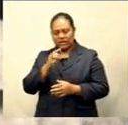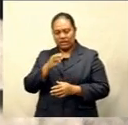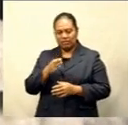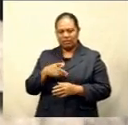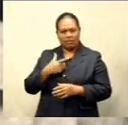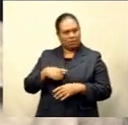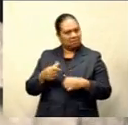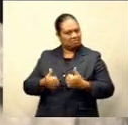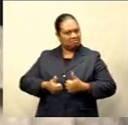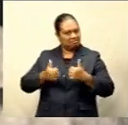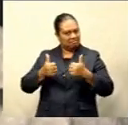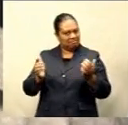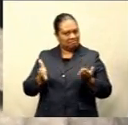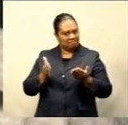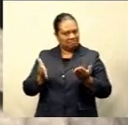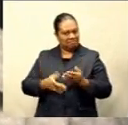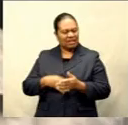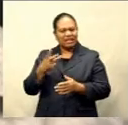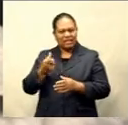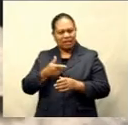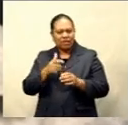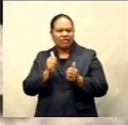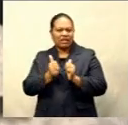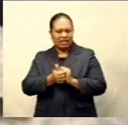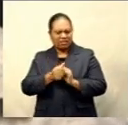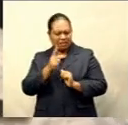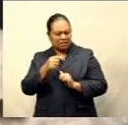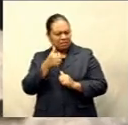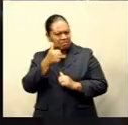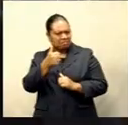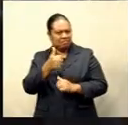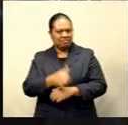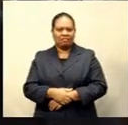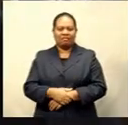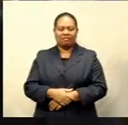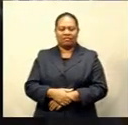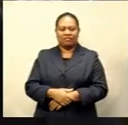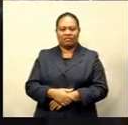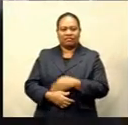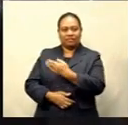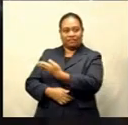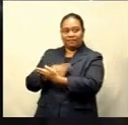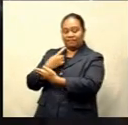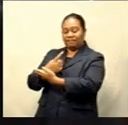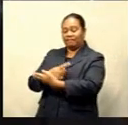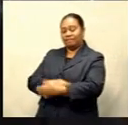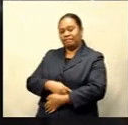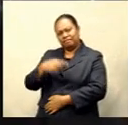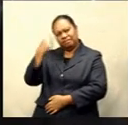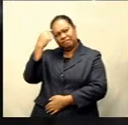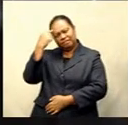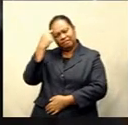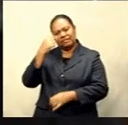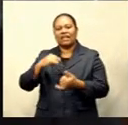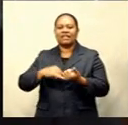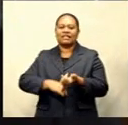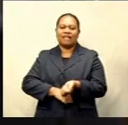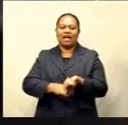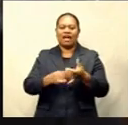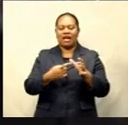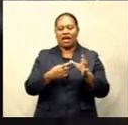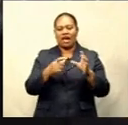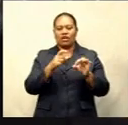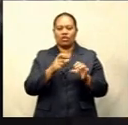Reason being, I've seen some of the games and he can be a good asset for Fiji team. I think Sandrungu is playing